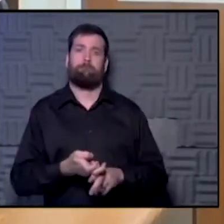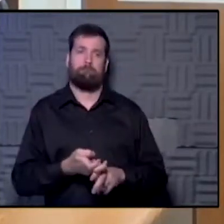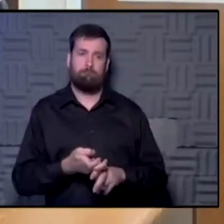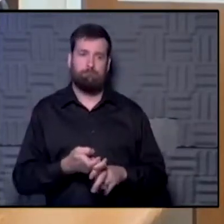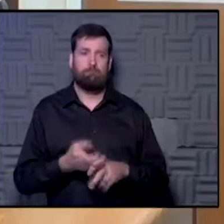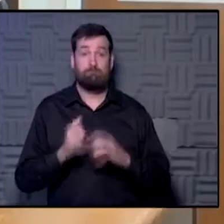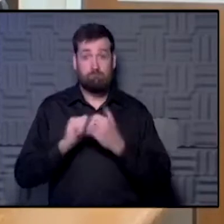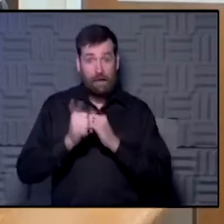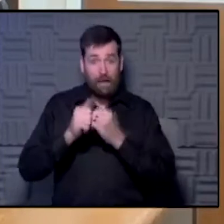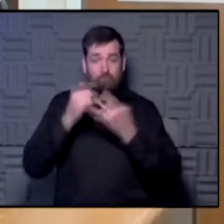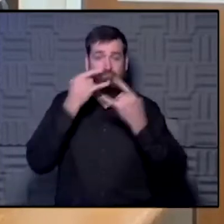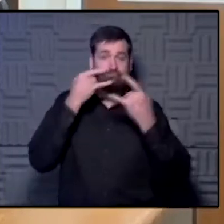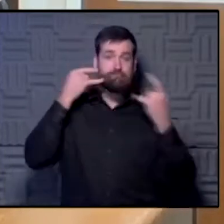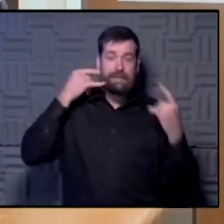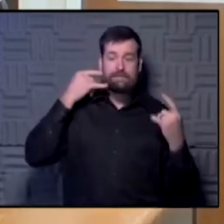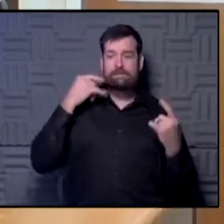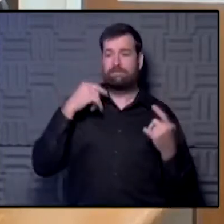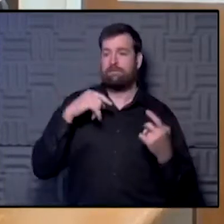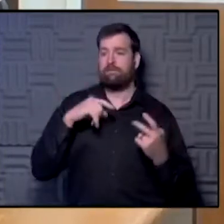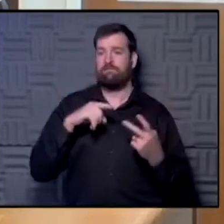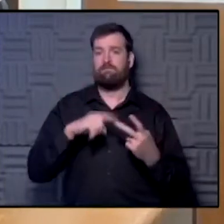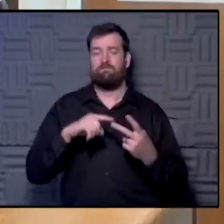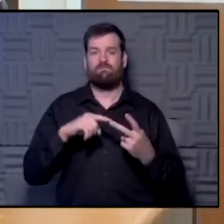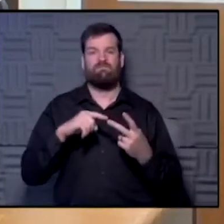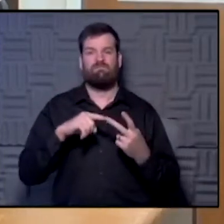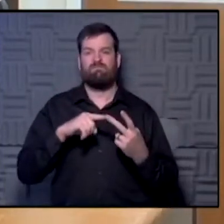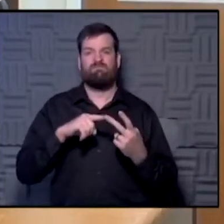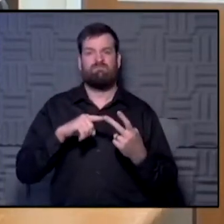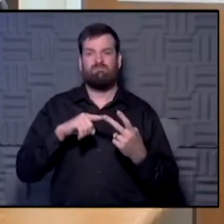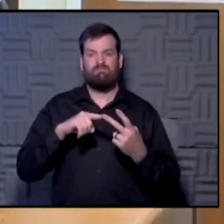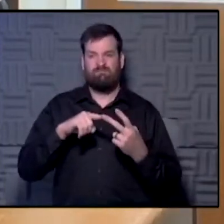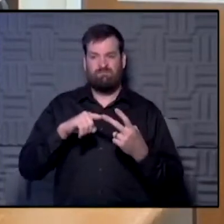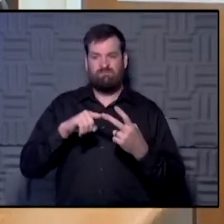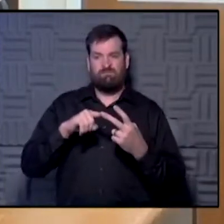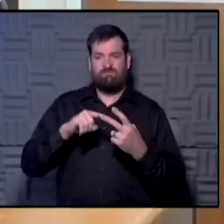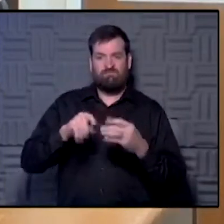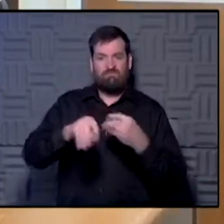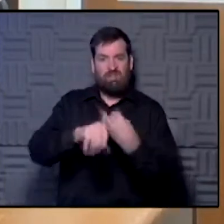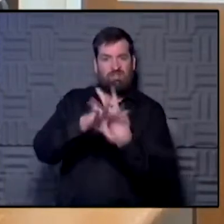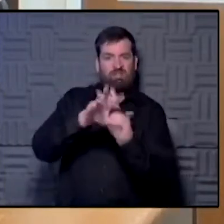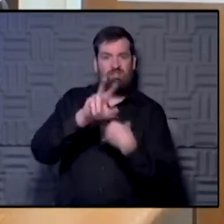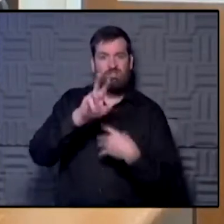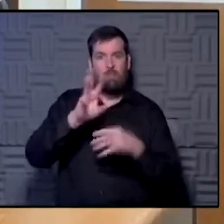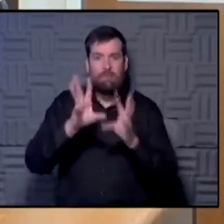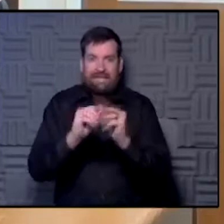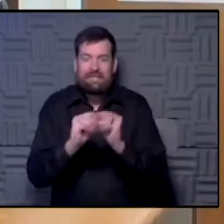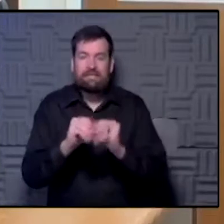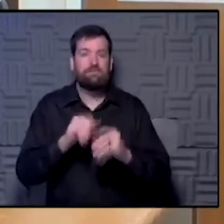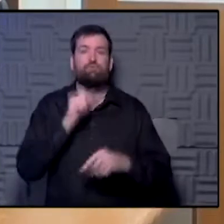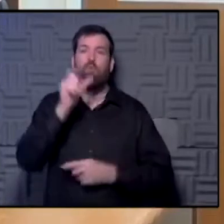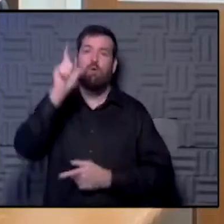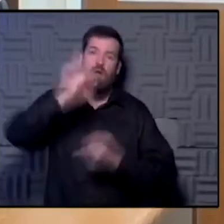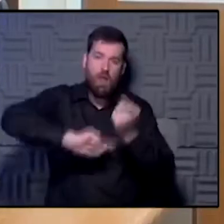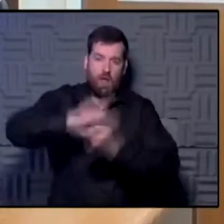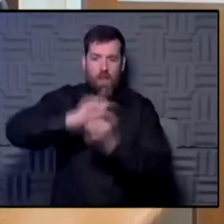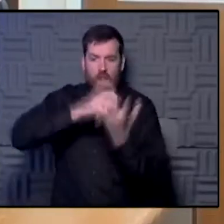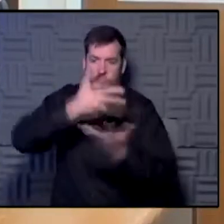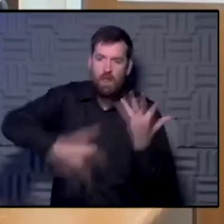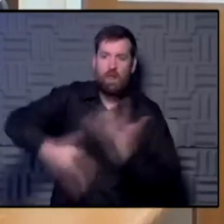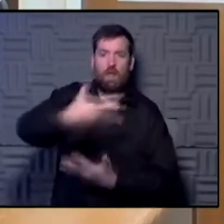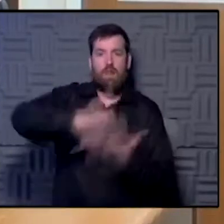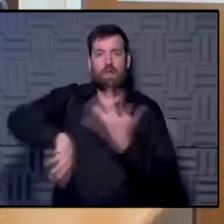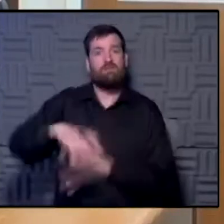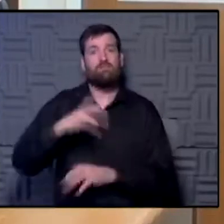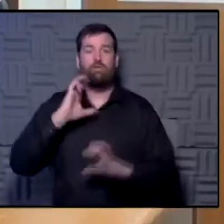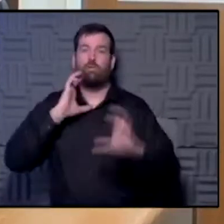communicate in mass. You have go-to meetings. You don't physically see your peers. And we always know that communication is